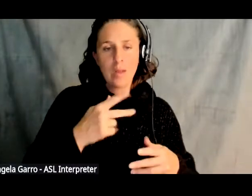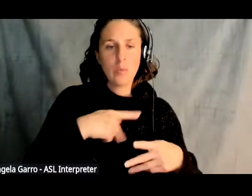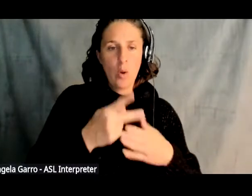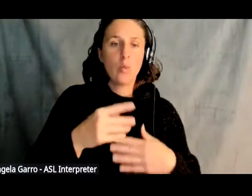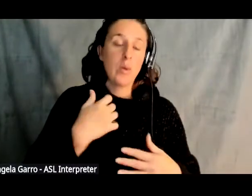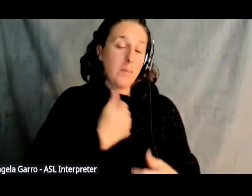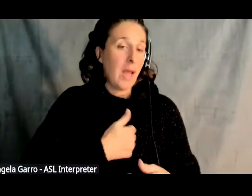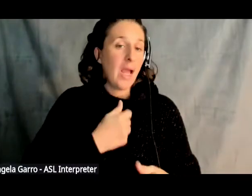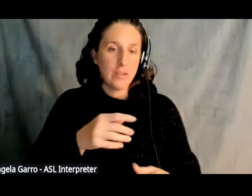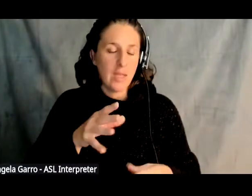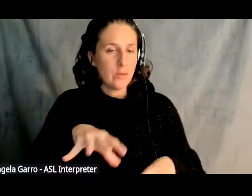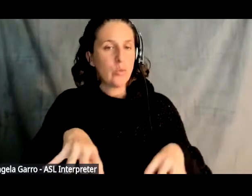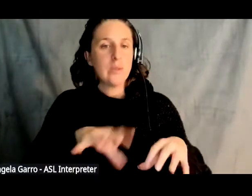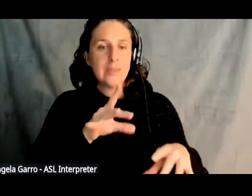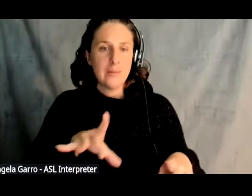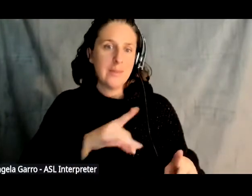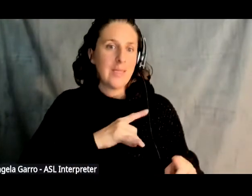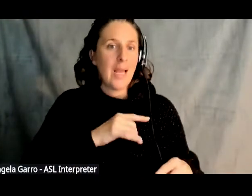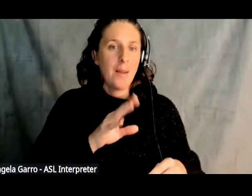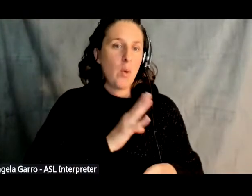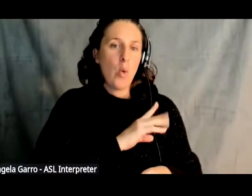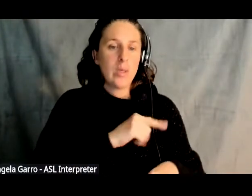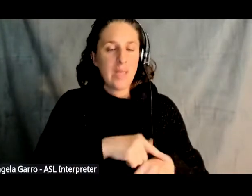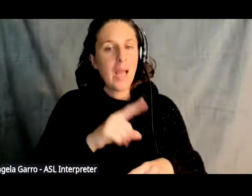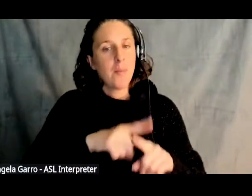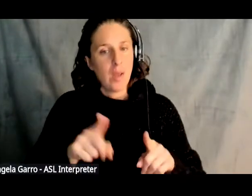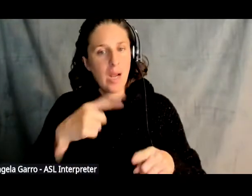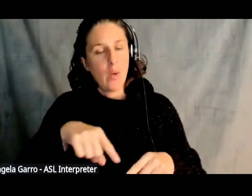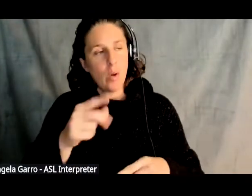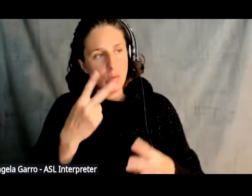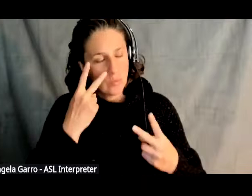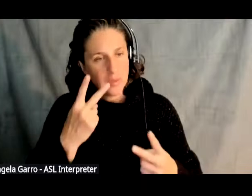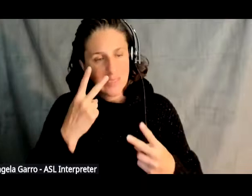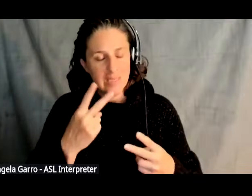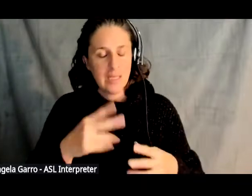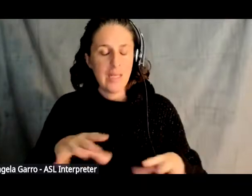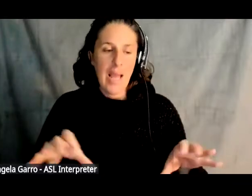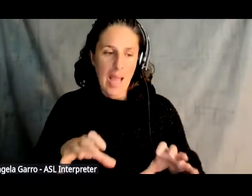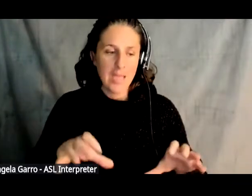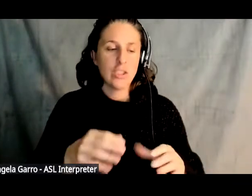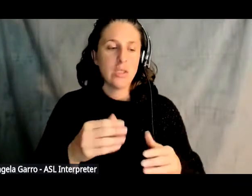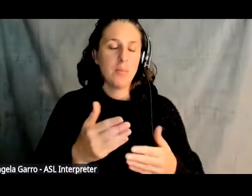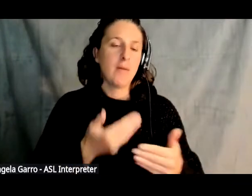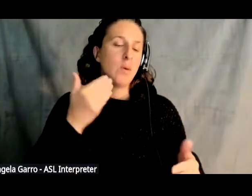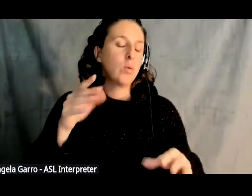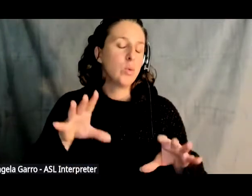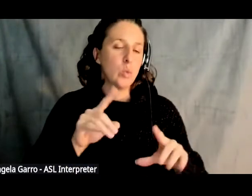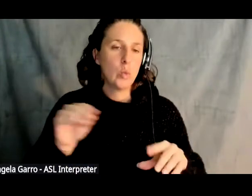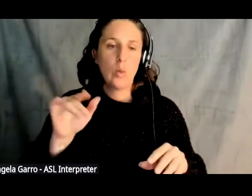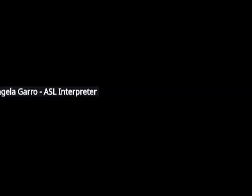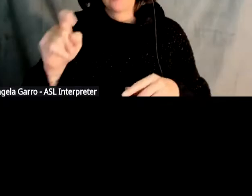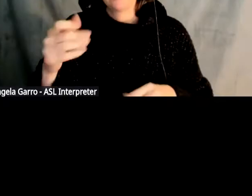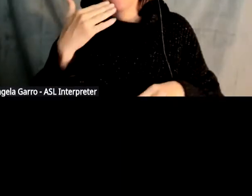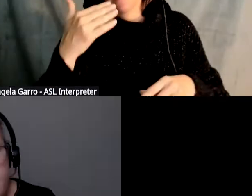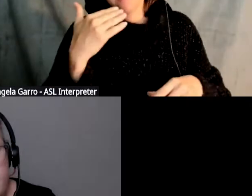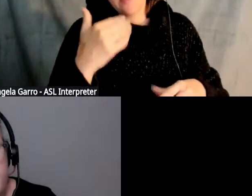bring our concerns to light so action can be taken before it's too late. Thank you. Thank you.